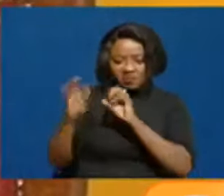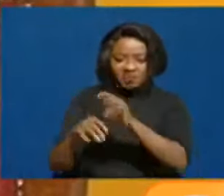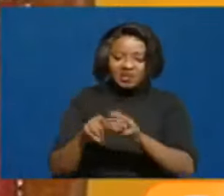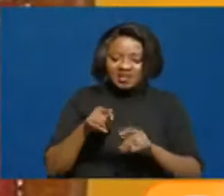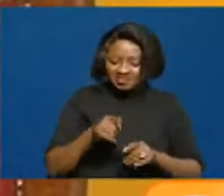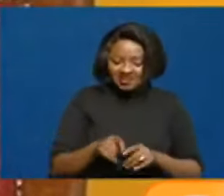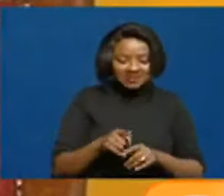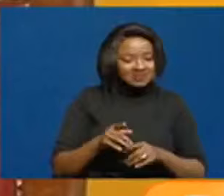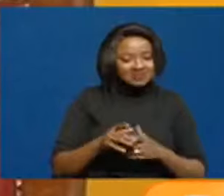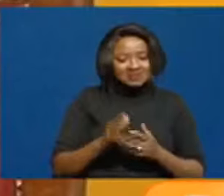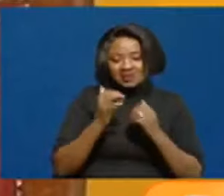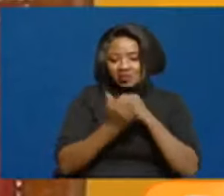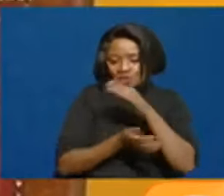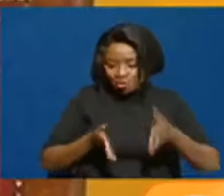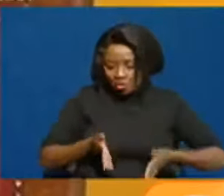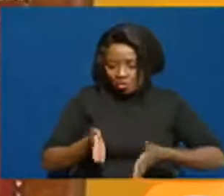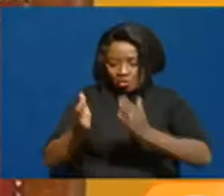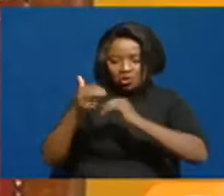that we are taking to the dump site.